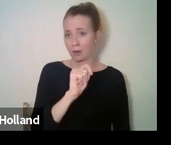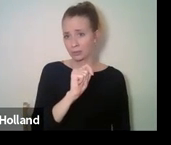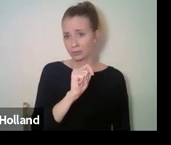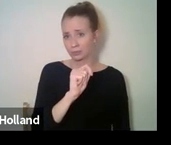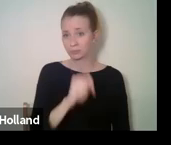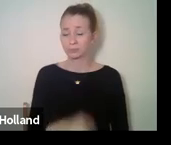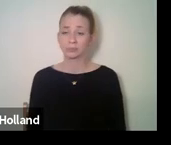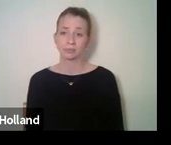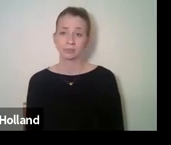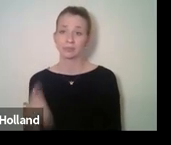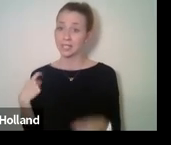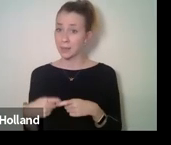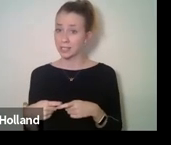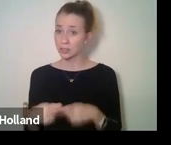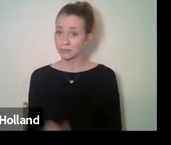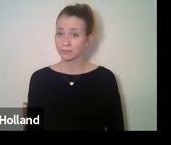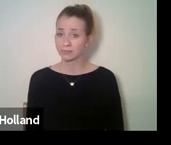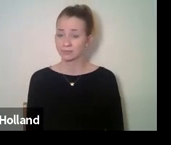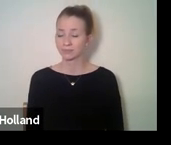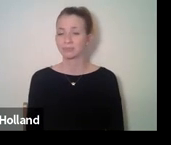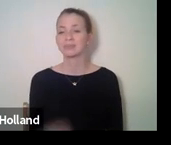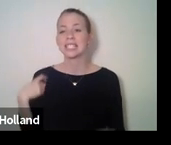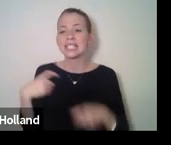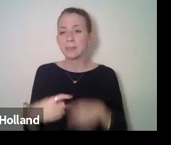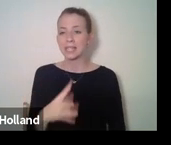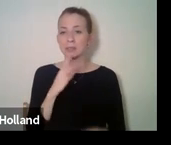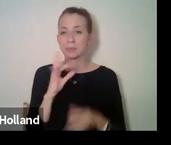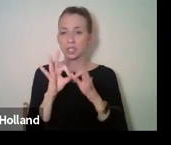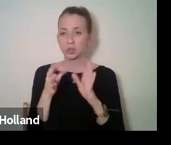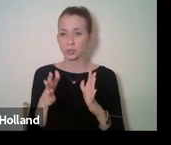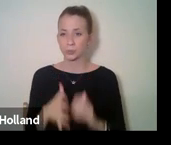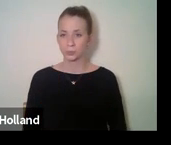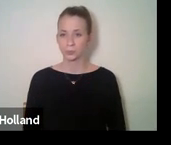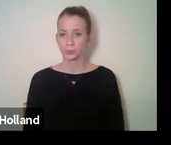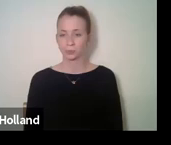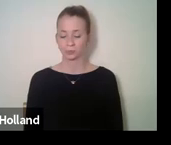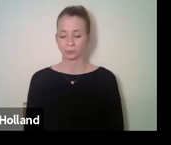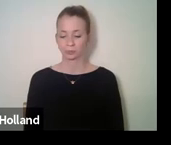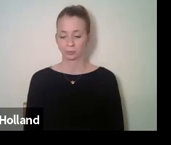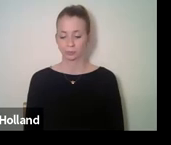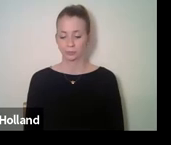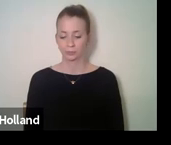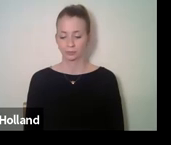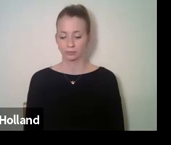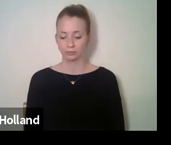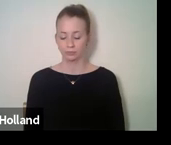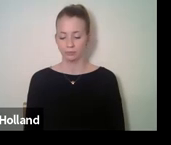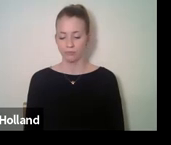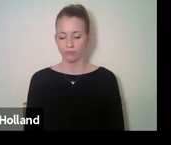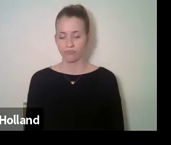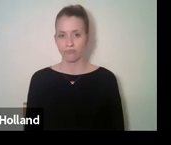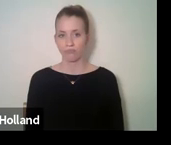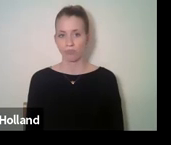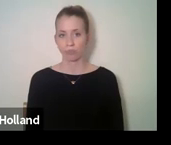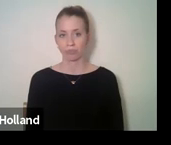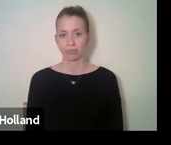En español. ¿Qué es la agrupación de opciones comunitarias o el CCA en inglés? Es